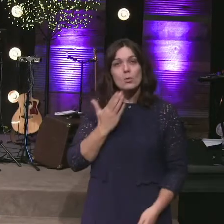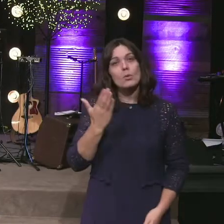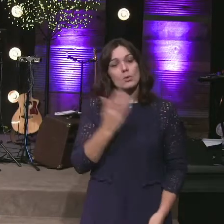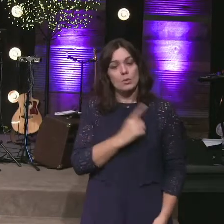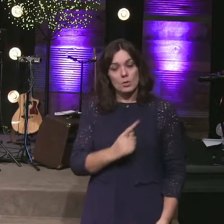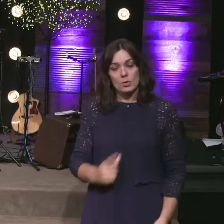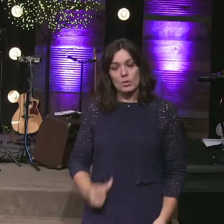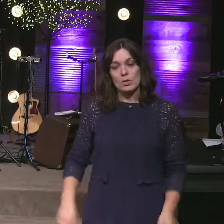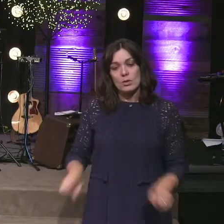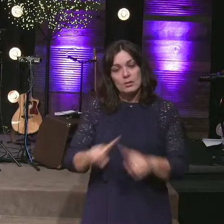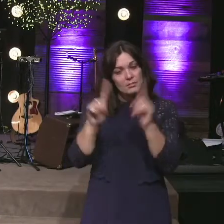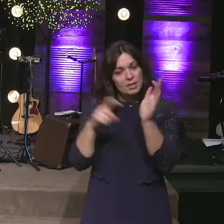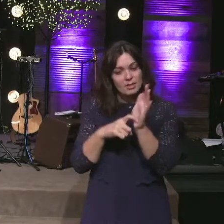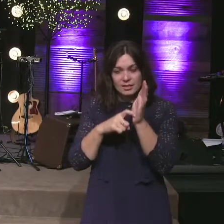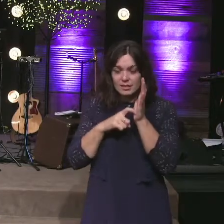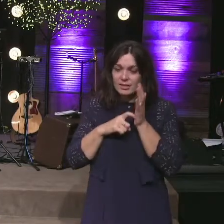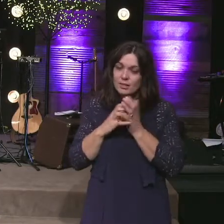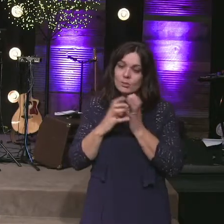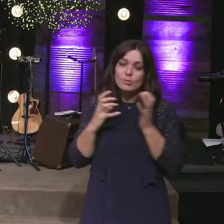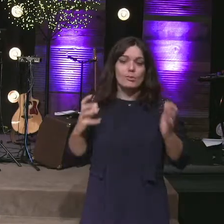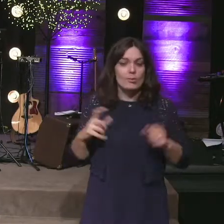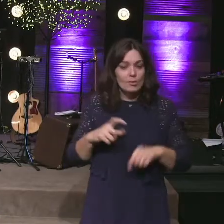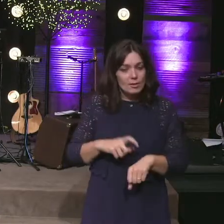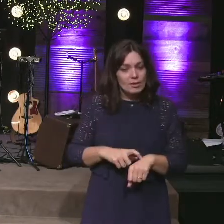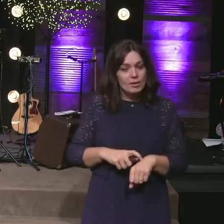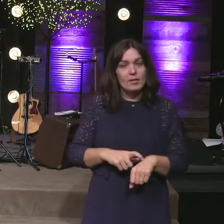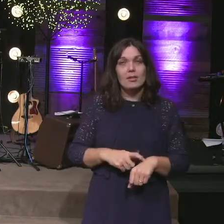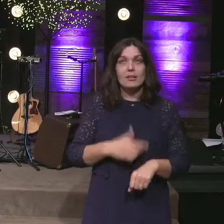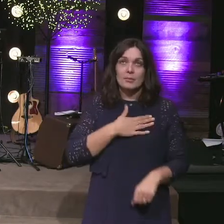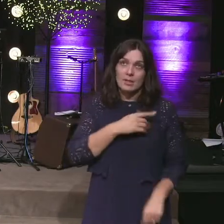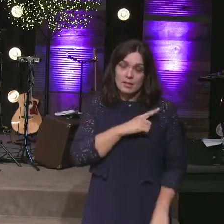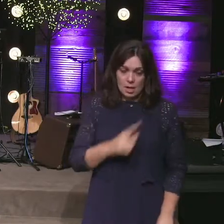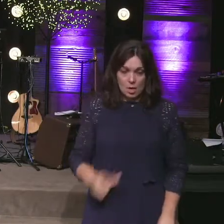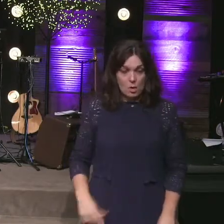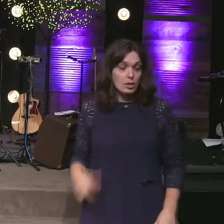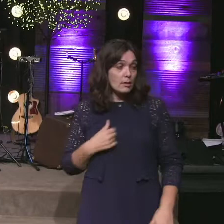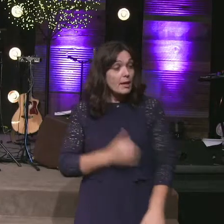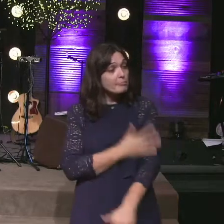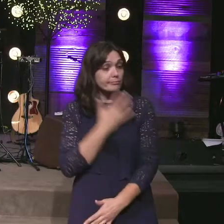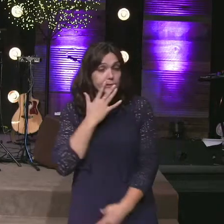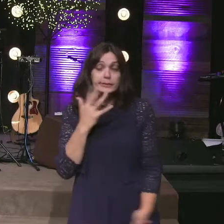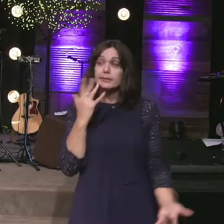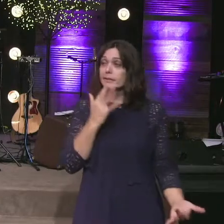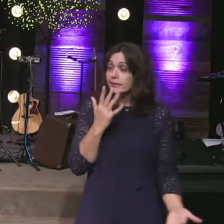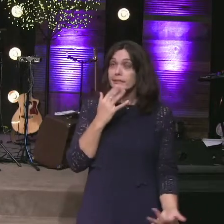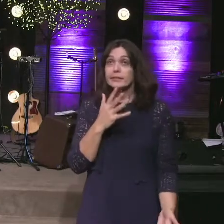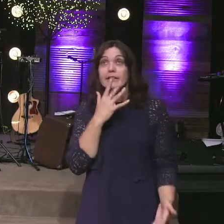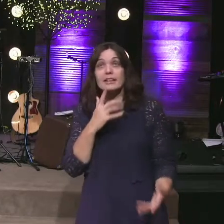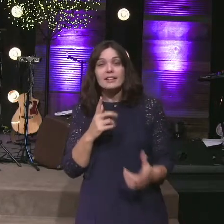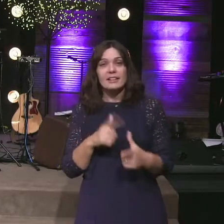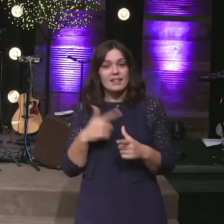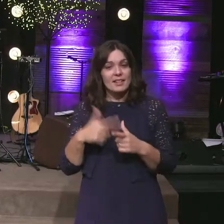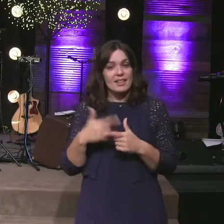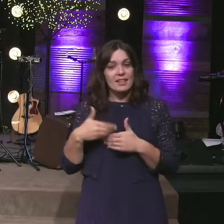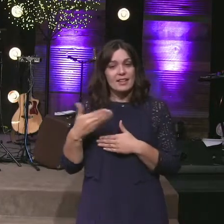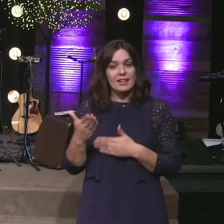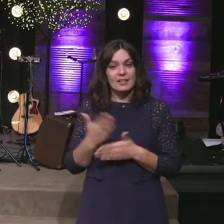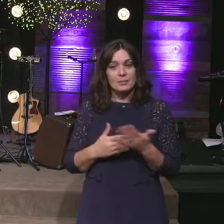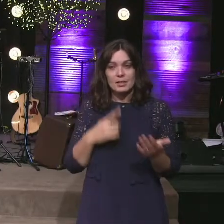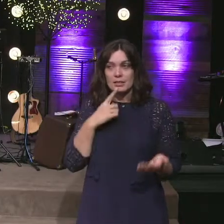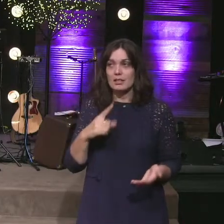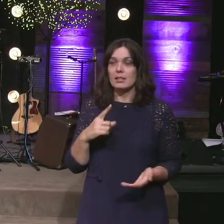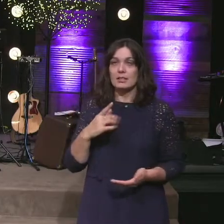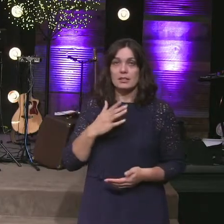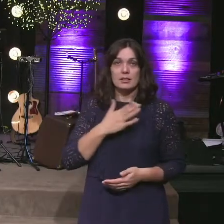it takes so long, my Lord. Okay, so I'm singing. And then the next verse says,